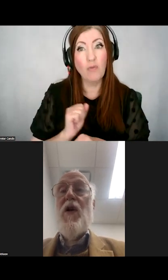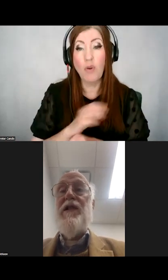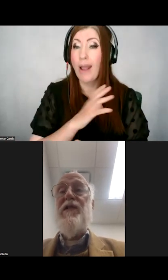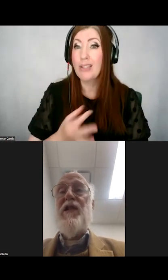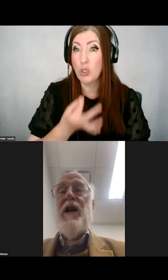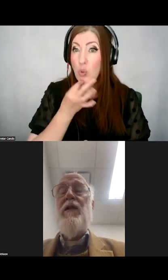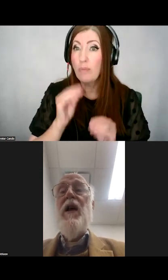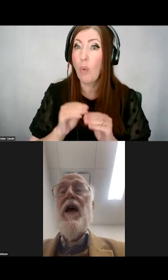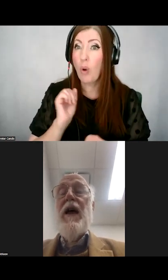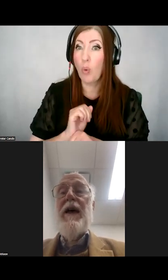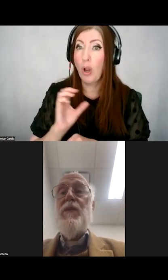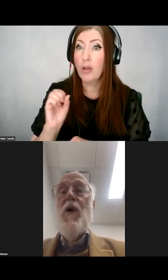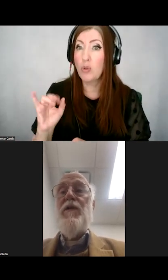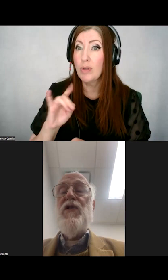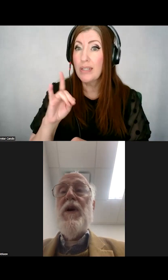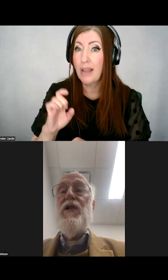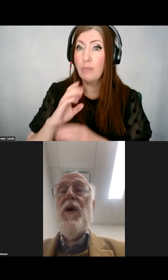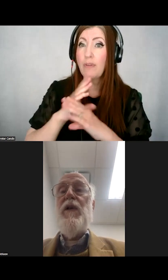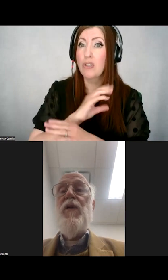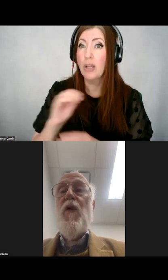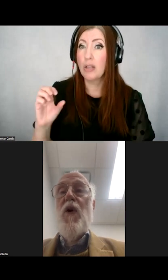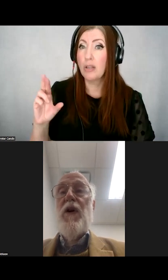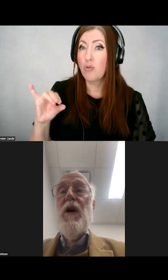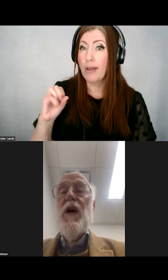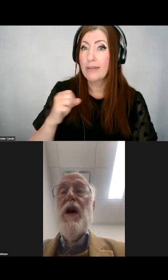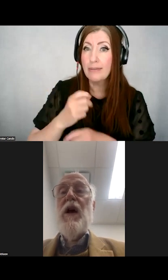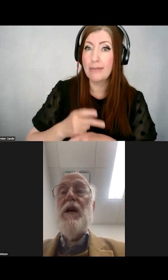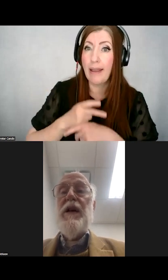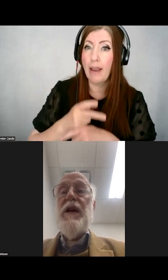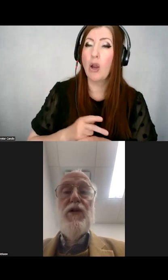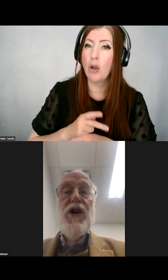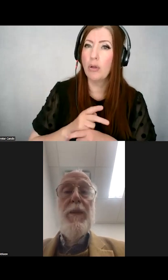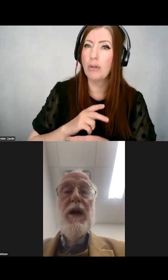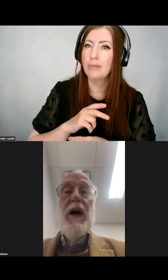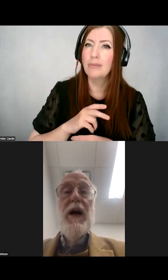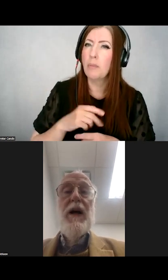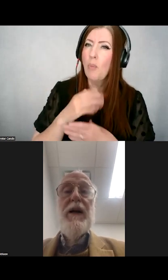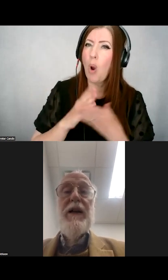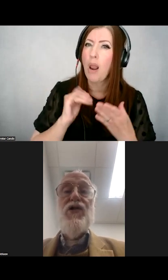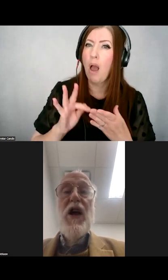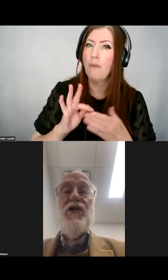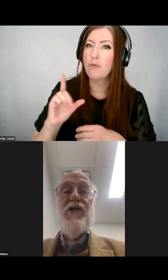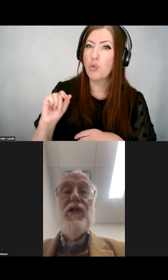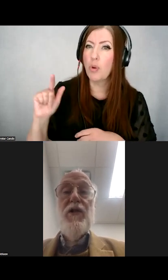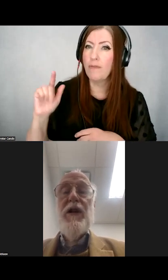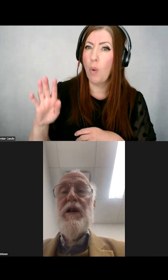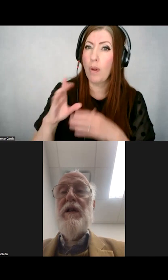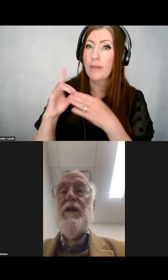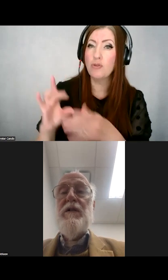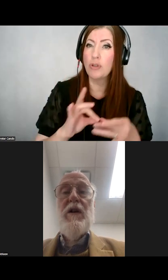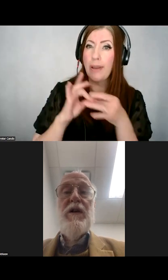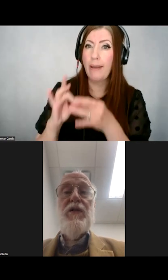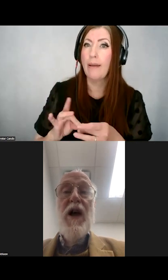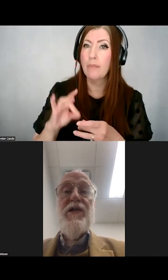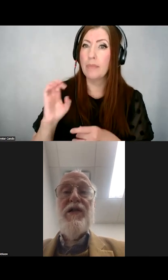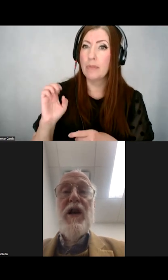prevention and crisis care as part of the 2024 leadership exchanges,